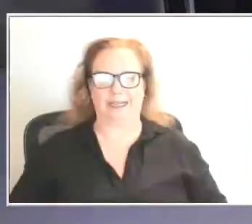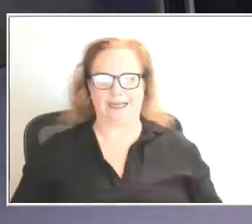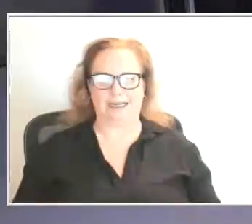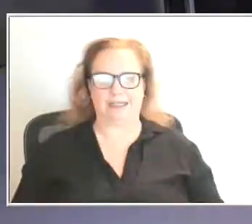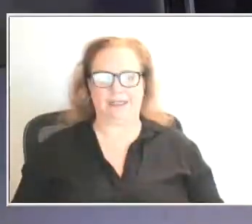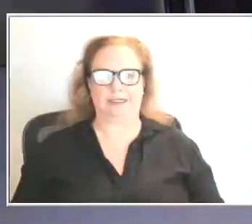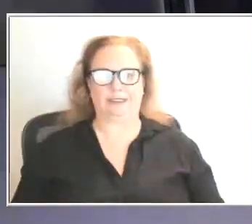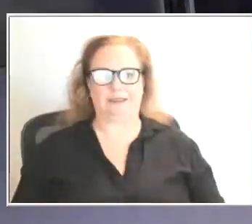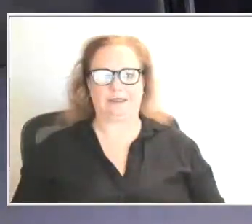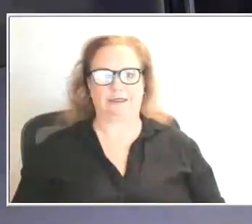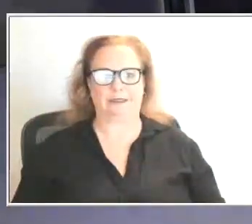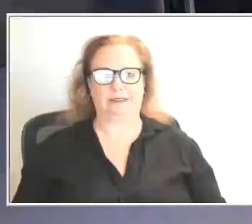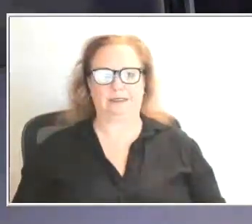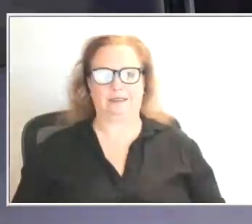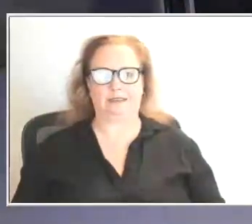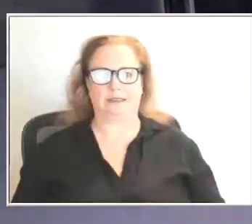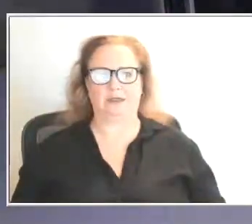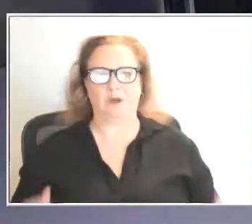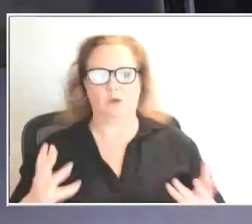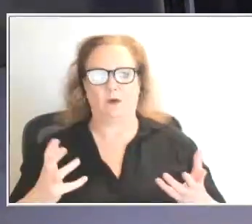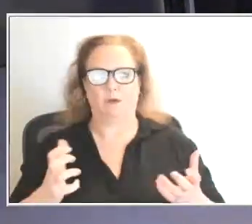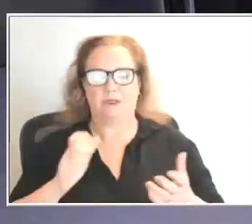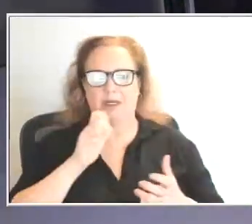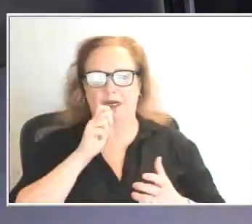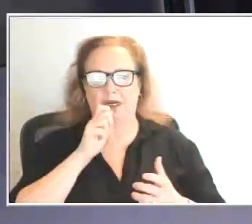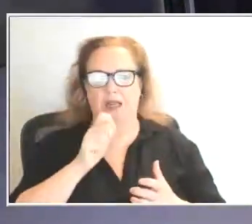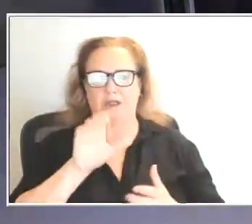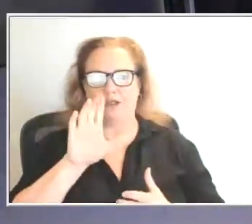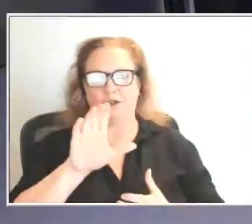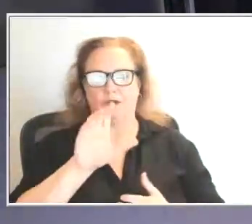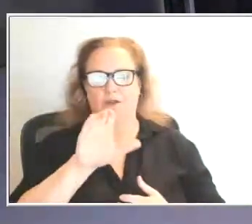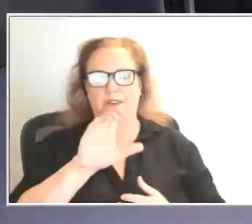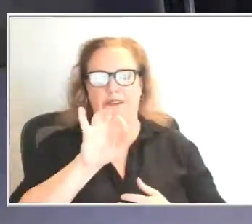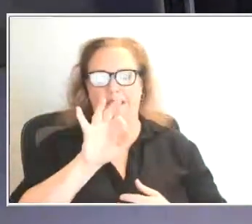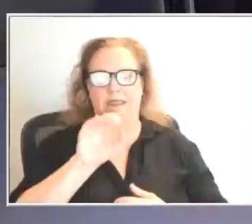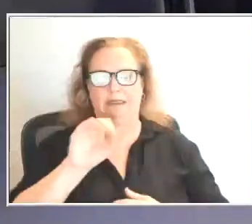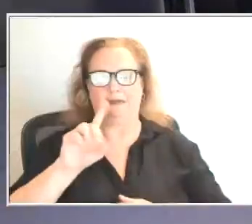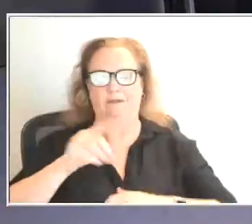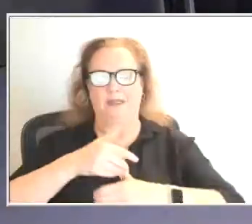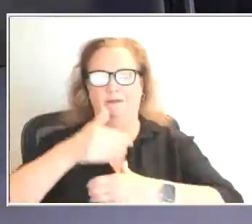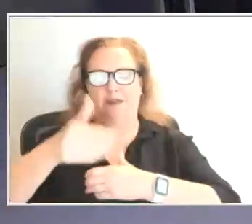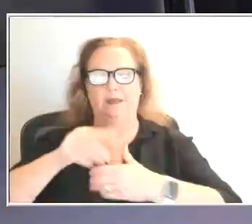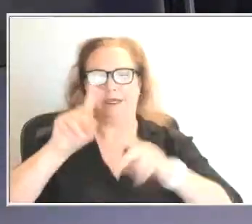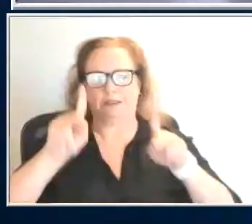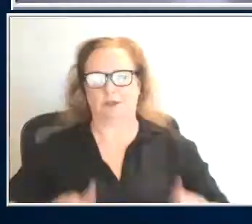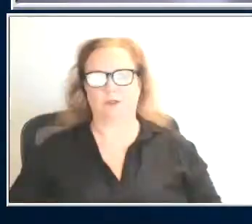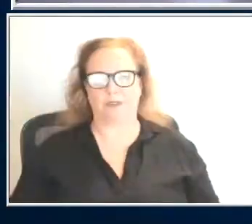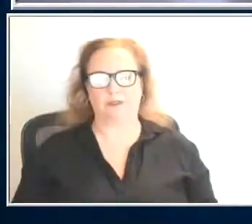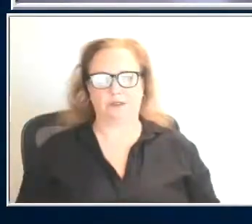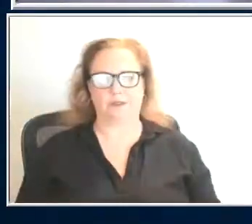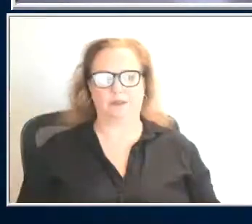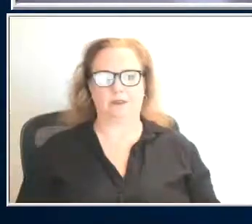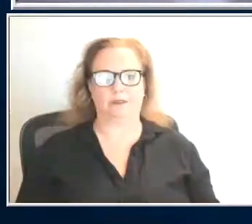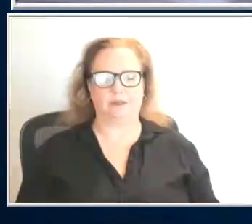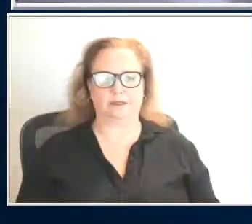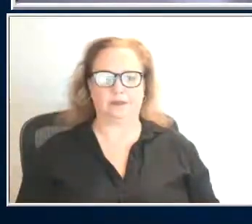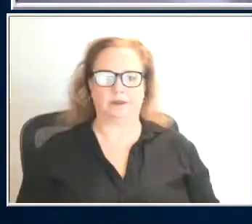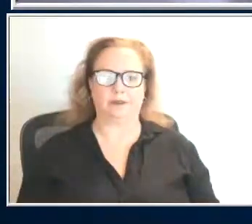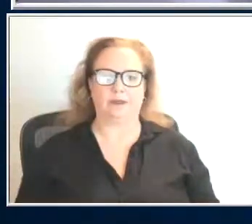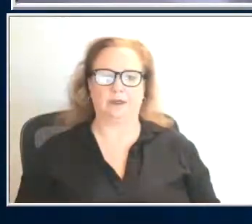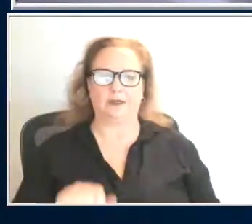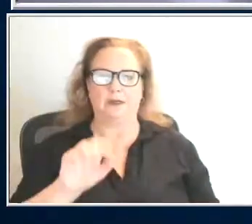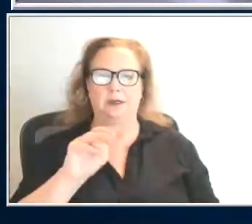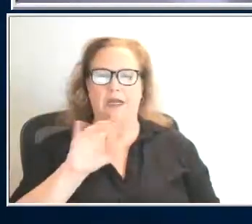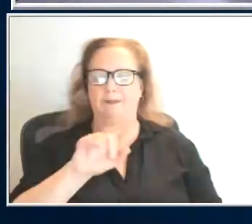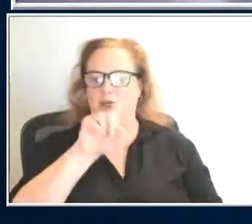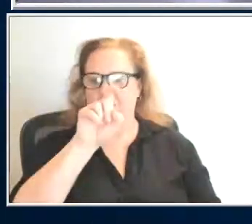that's exactly right. So we want to not take what you have and give it to the next person. Exactly. That's what we do. Exactly. Yeah. All right, Alexis. Amy has a question